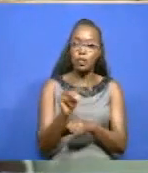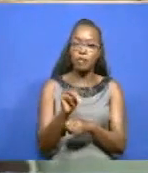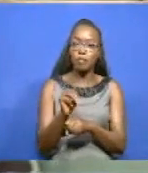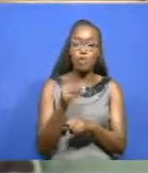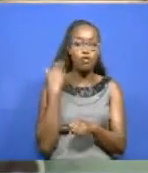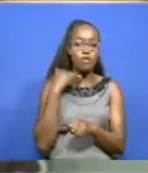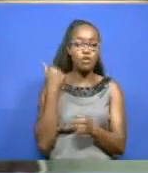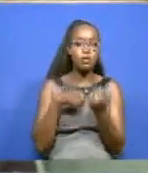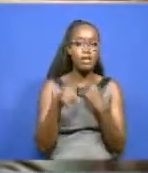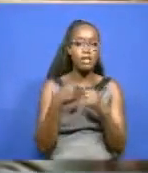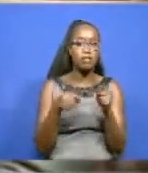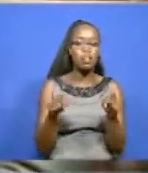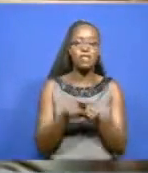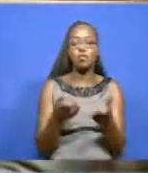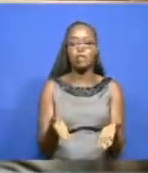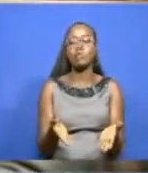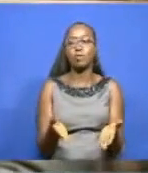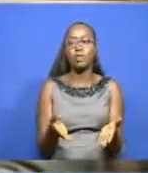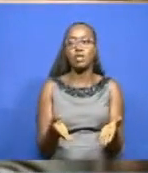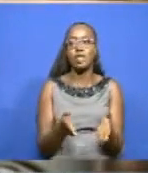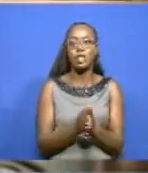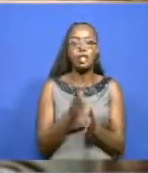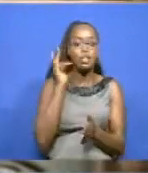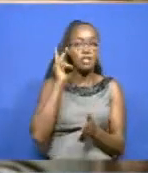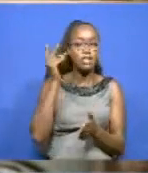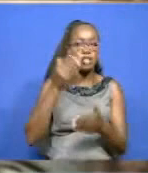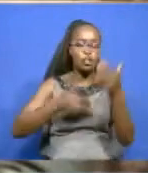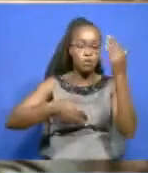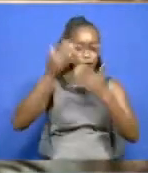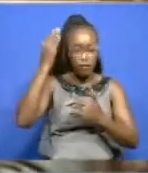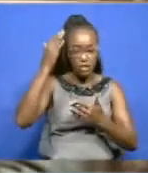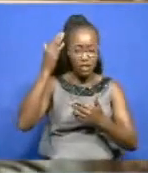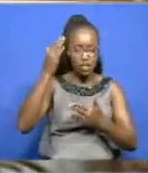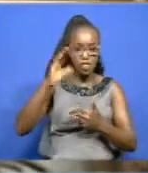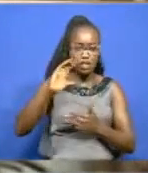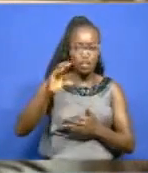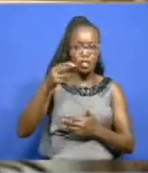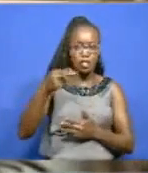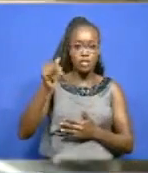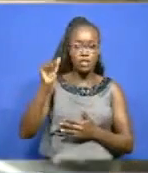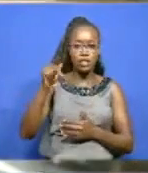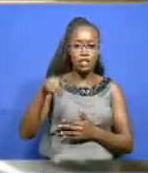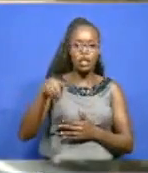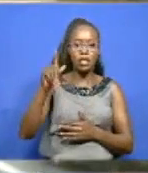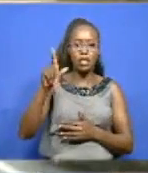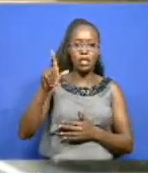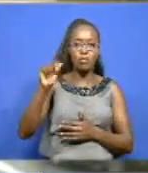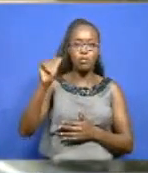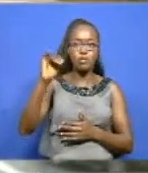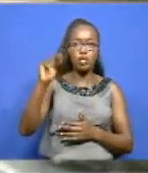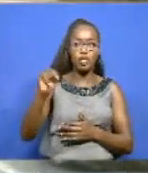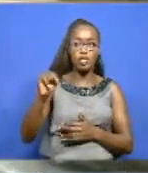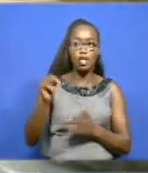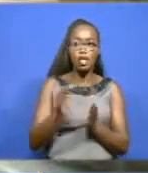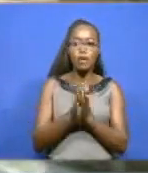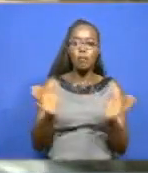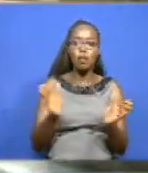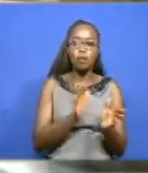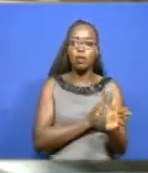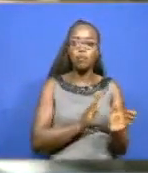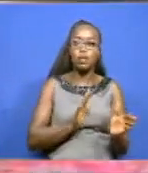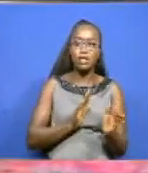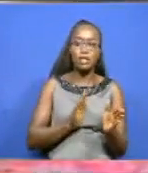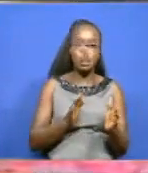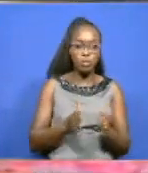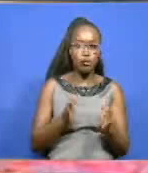criminal activities like this. And Kisii University Chaplain Father Lawrence Nyanga recommended holding of public barazas as a